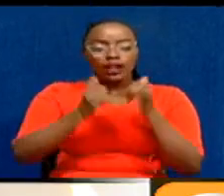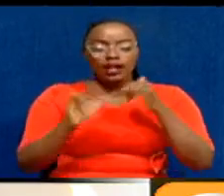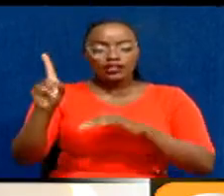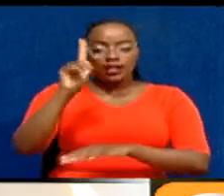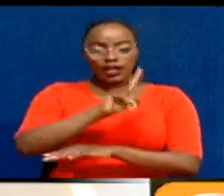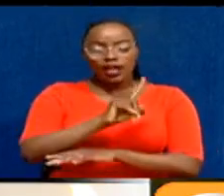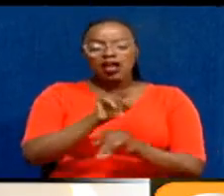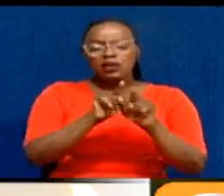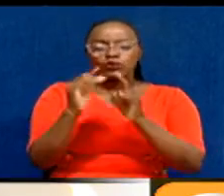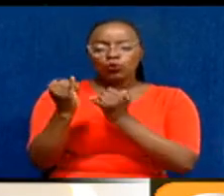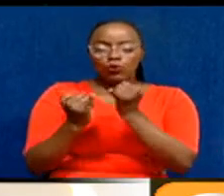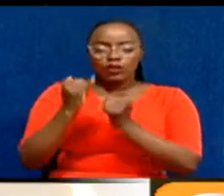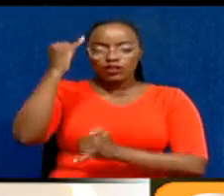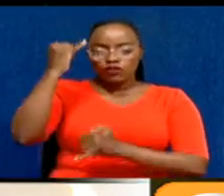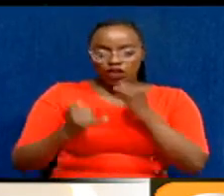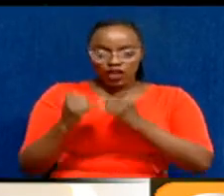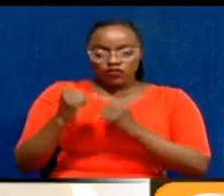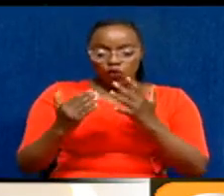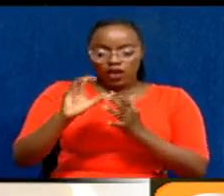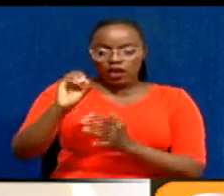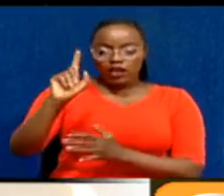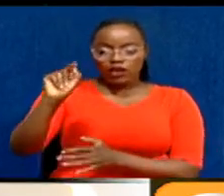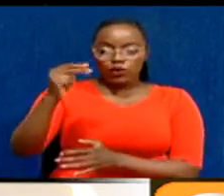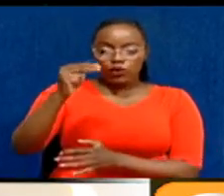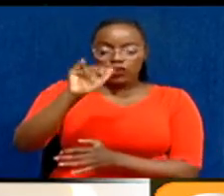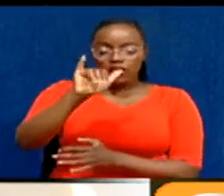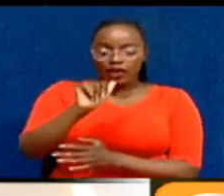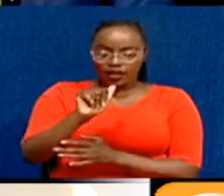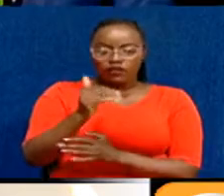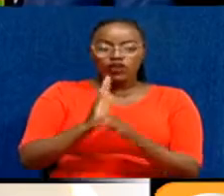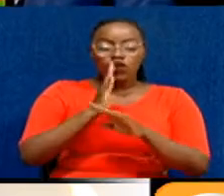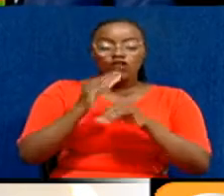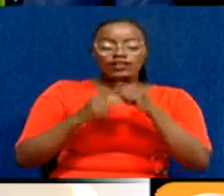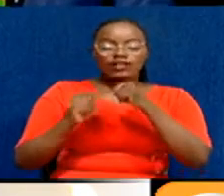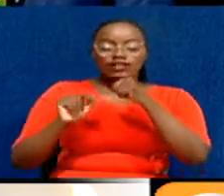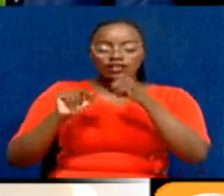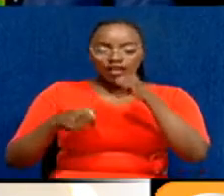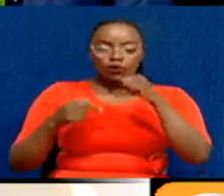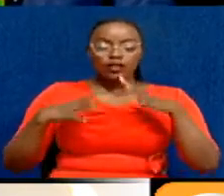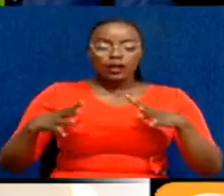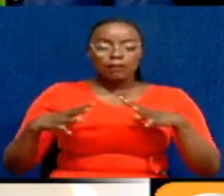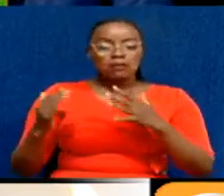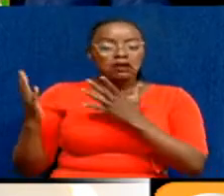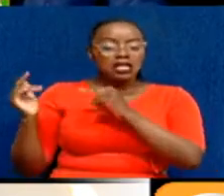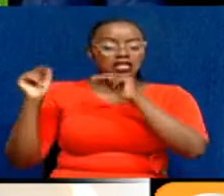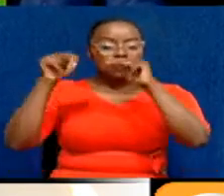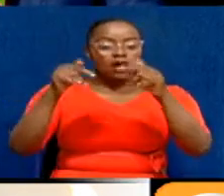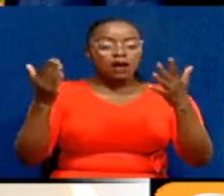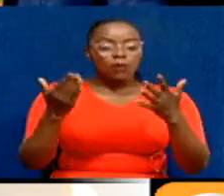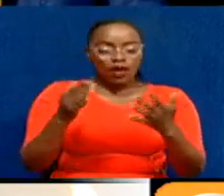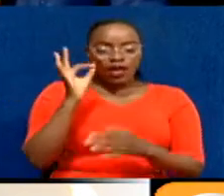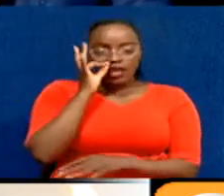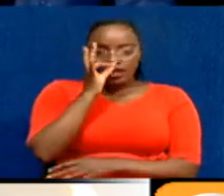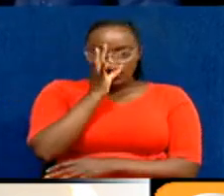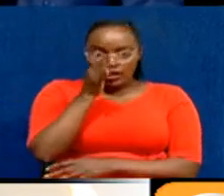day. Of course, Saturday closing in Othaya, and over 16,000 mourners expected to come in.